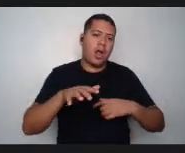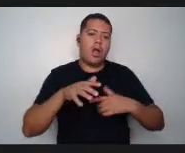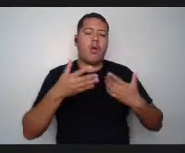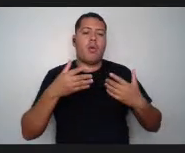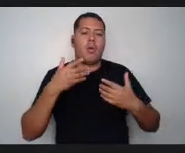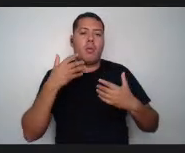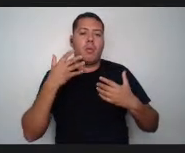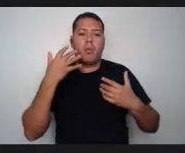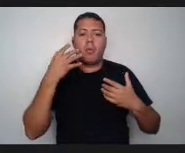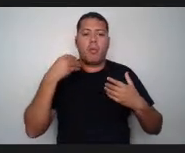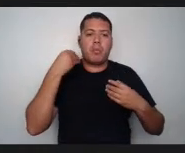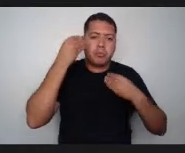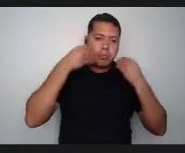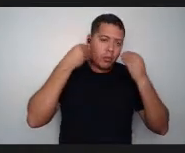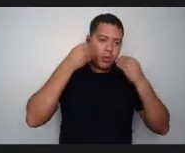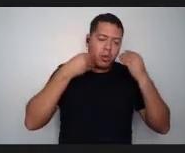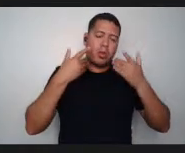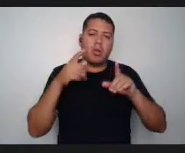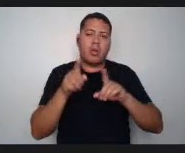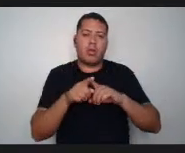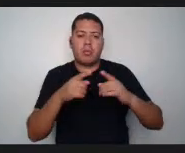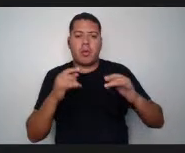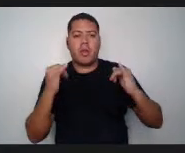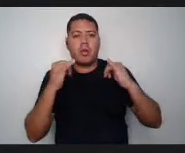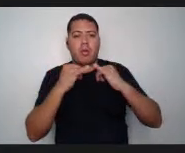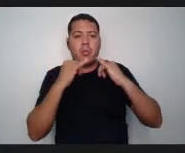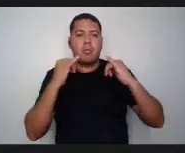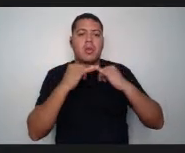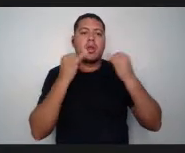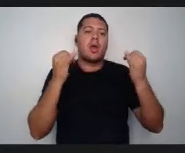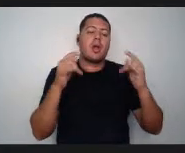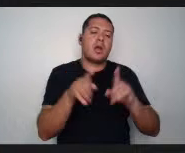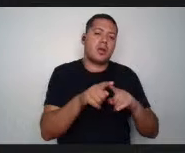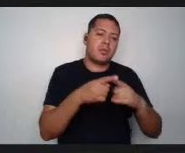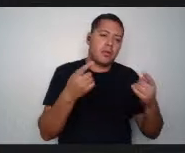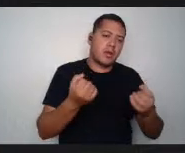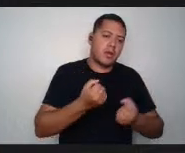services, waiters, real estate,